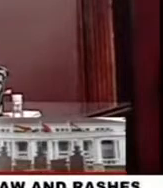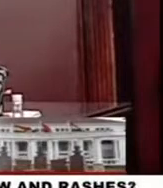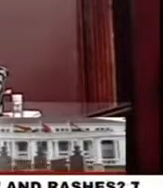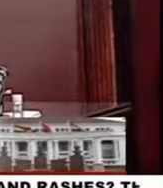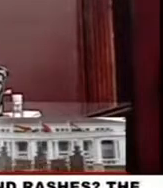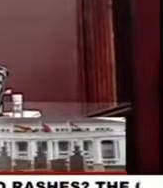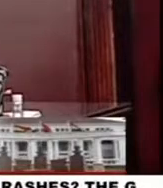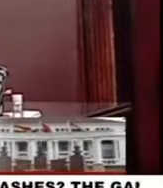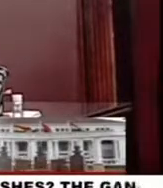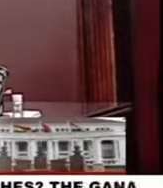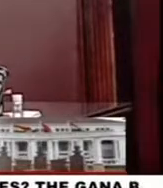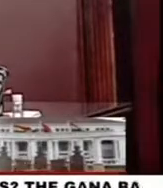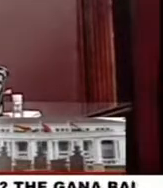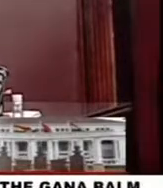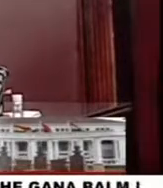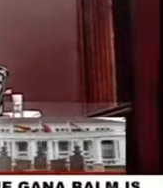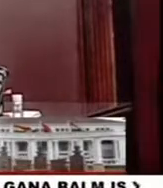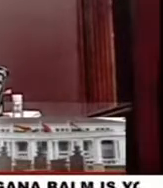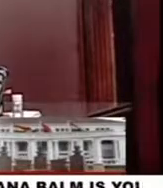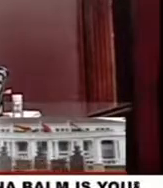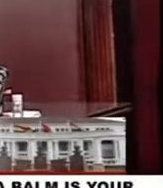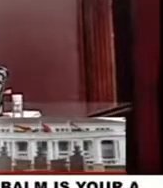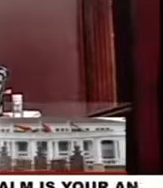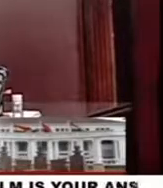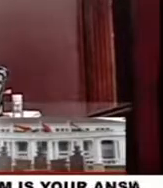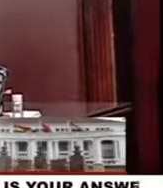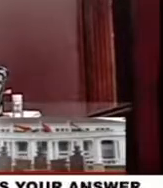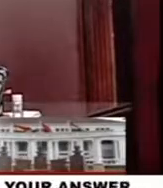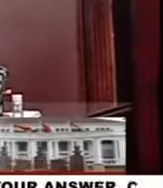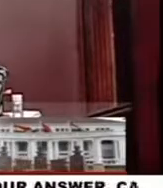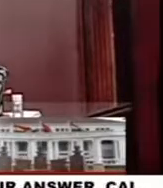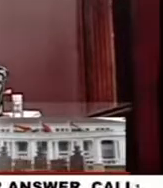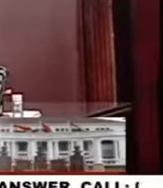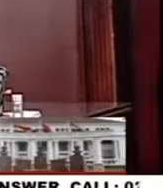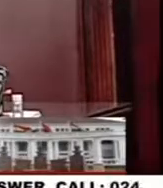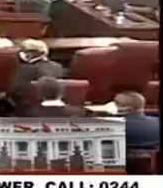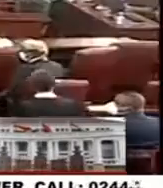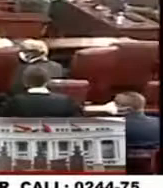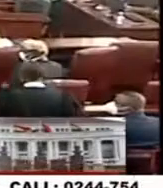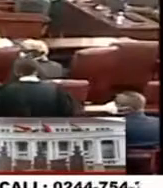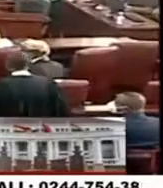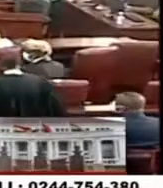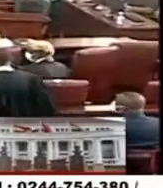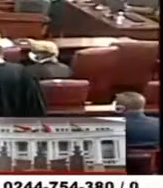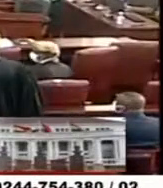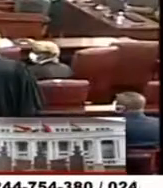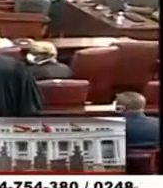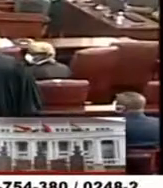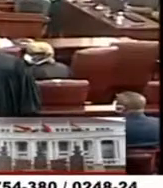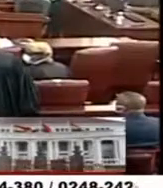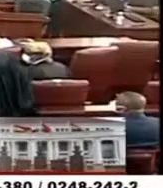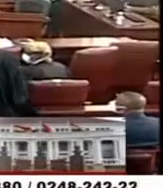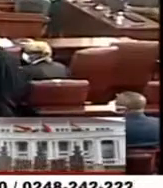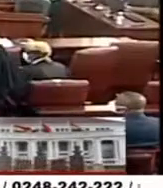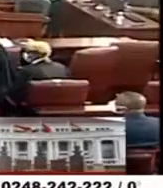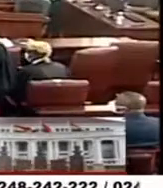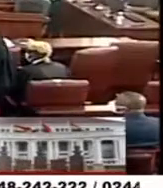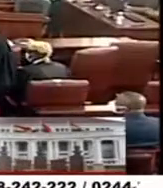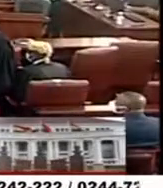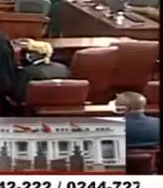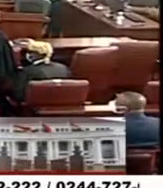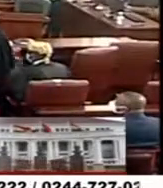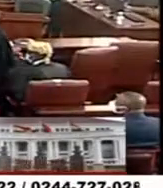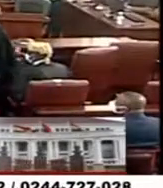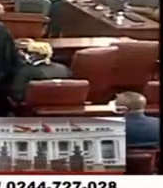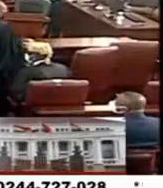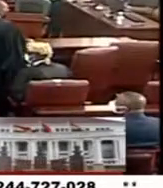As your lordship pleases. No, let me know. What's the right terminology? Is it learned colleague